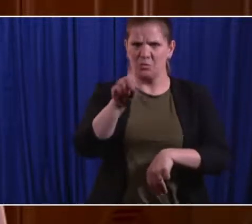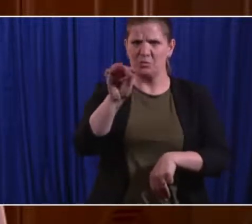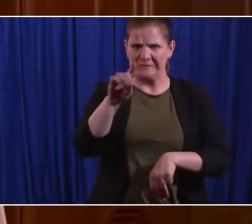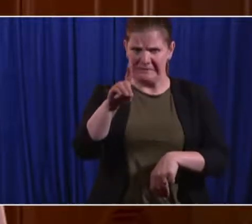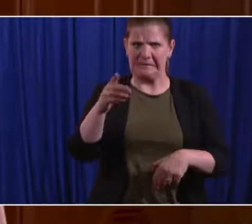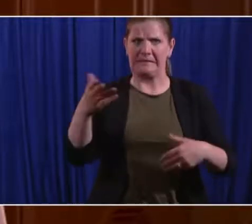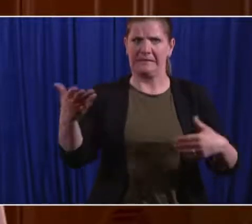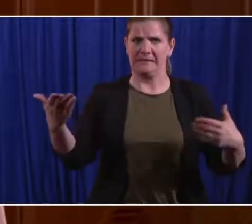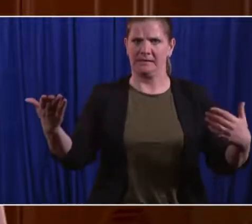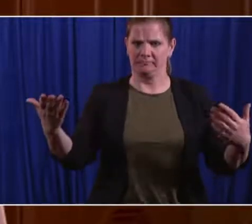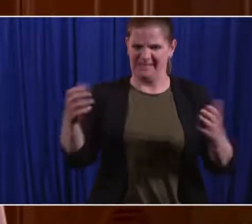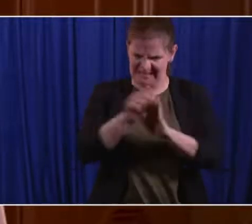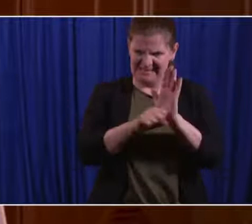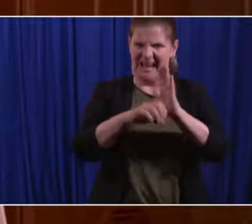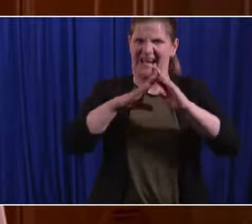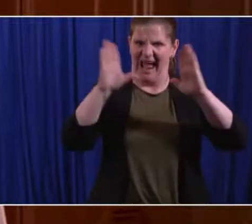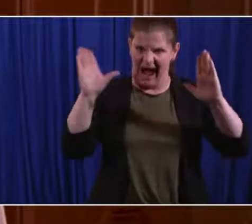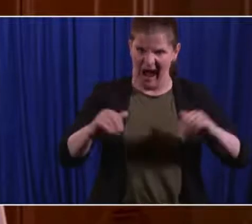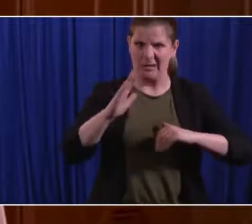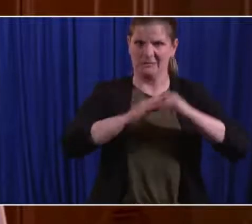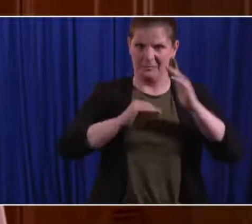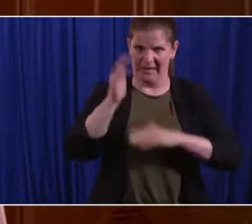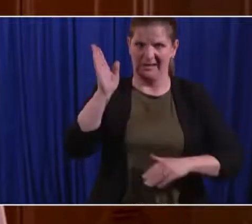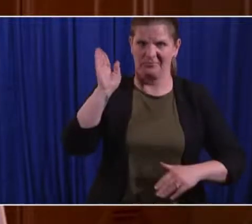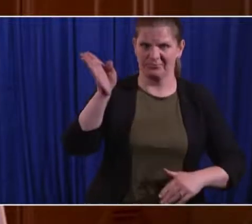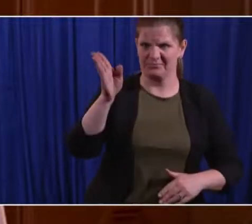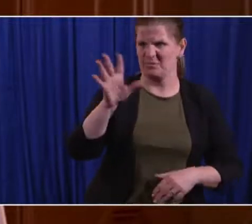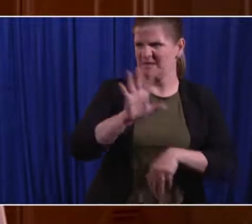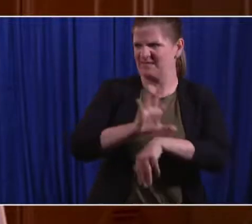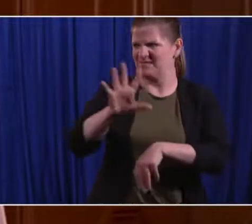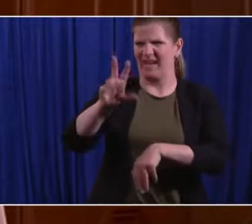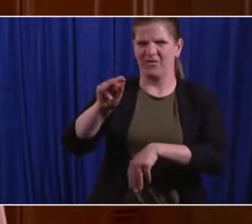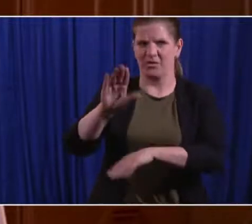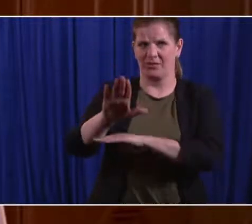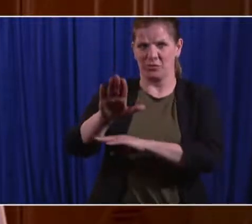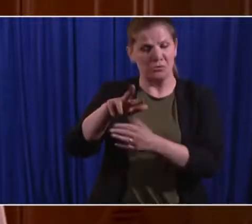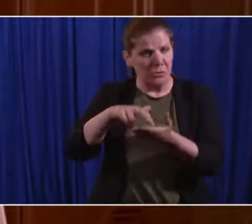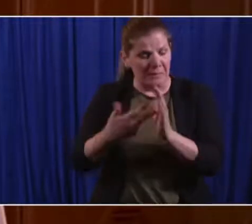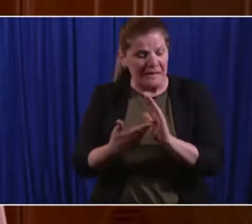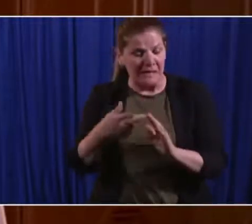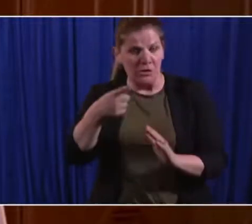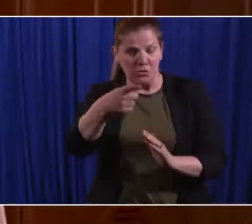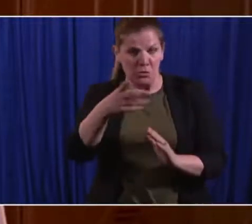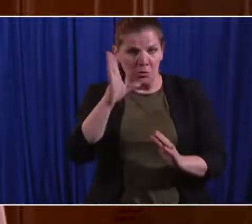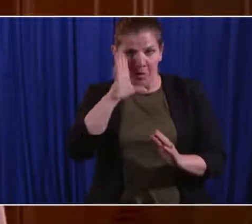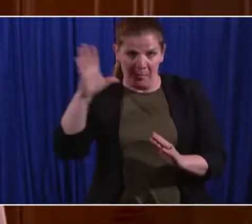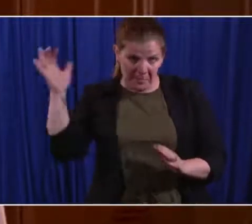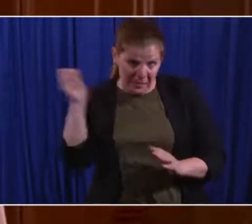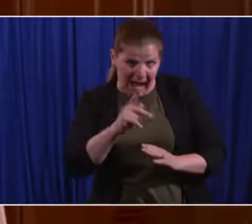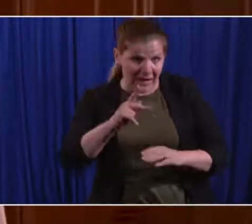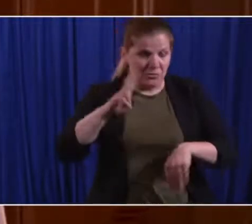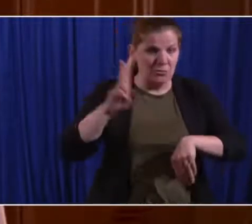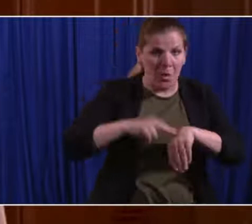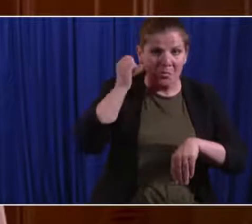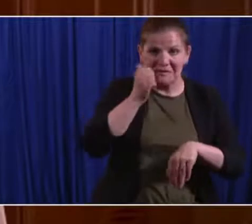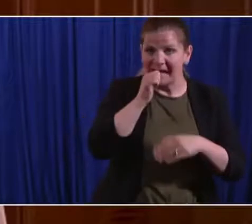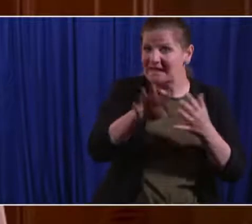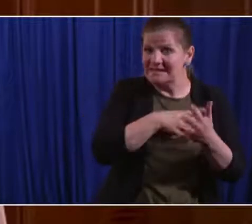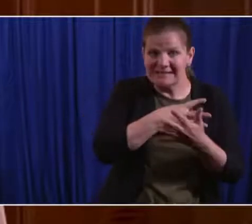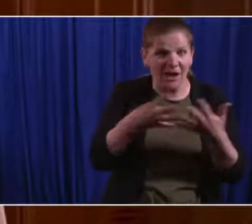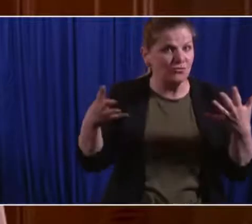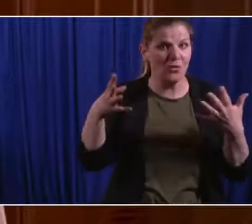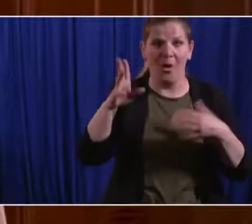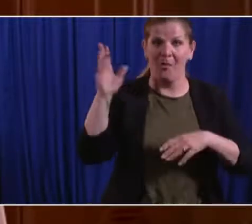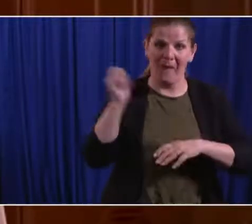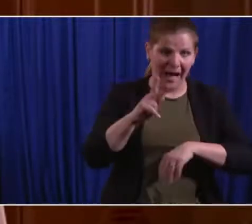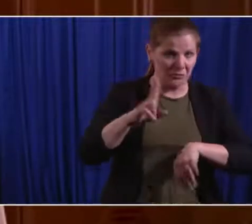address a couple of weeks ago. Are you headed back to normal in your daily schedule? Yes. You know,